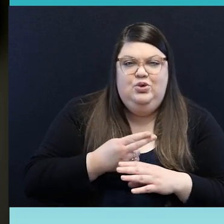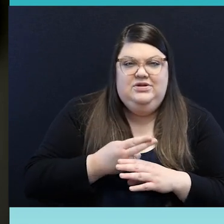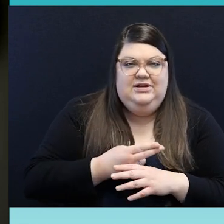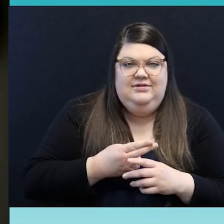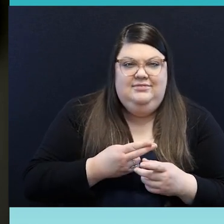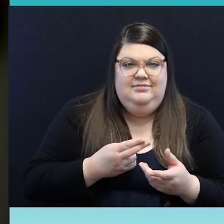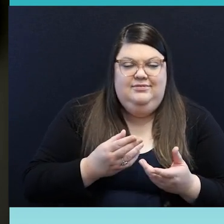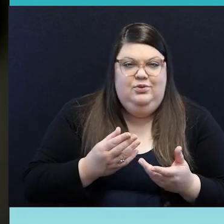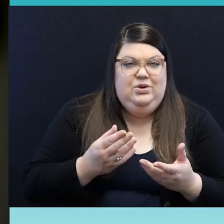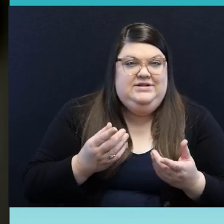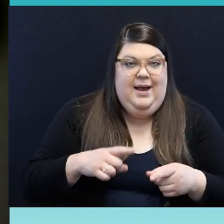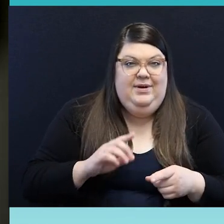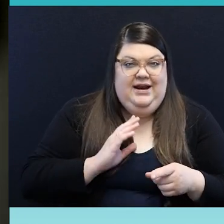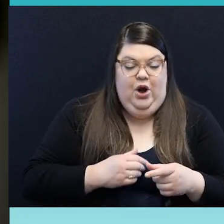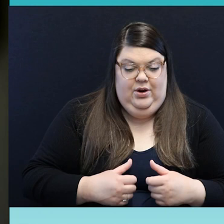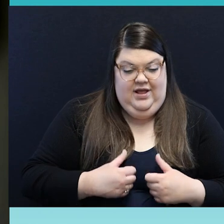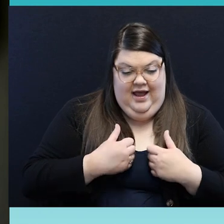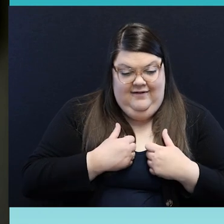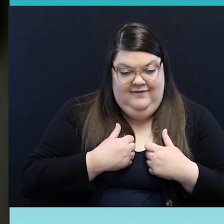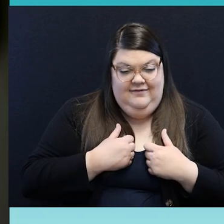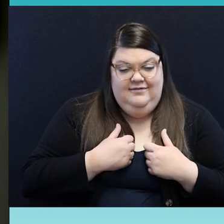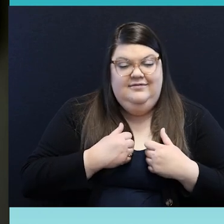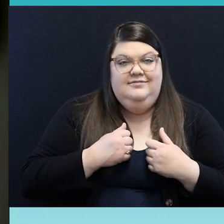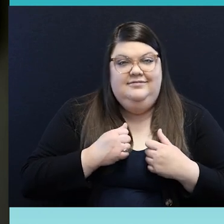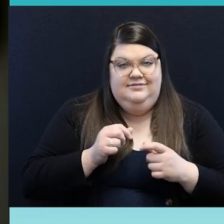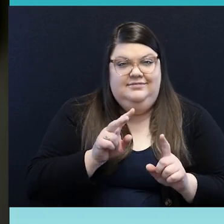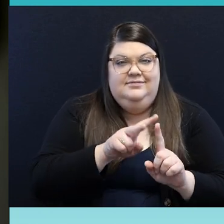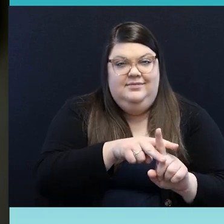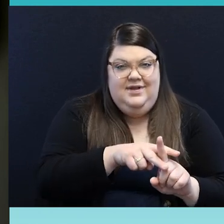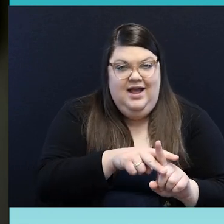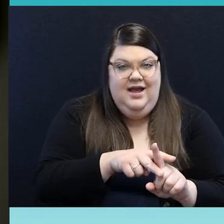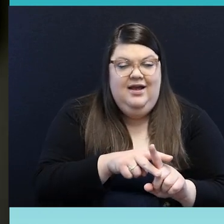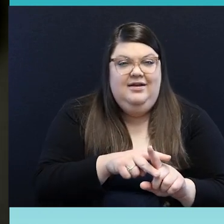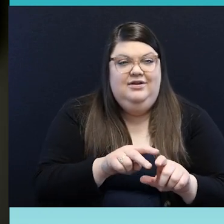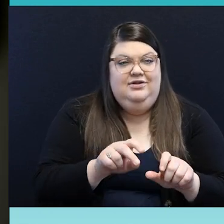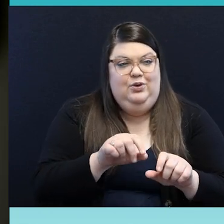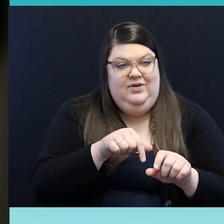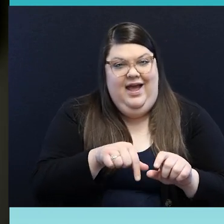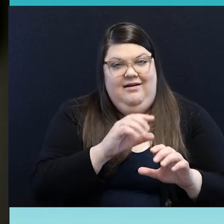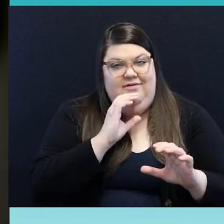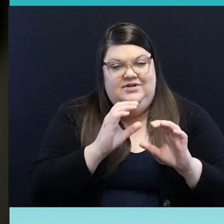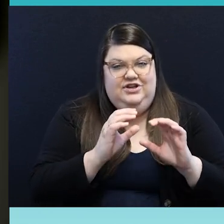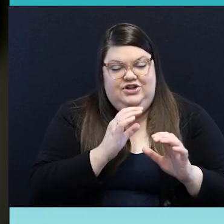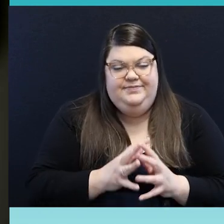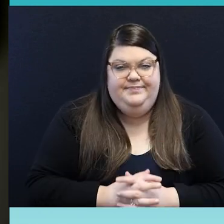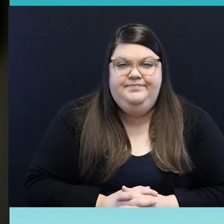what's happening in our life to be able to bring it into these